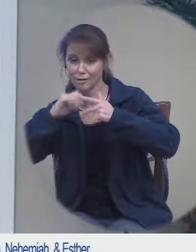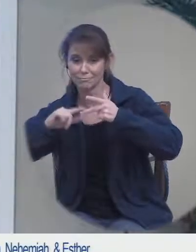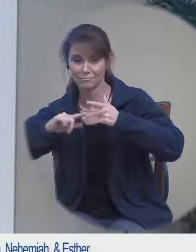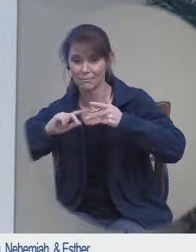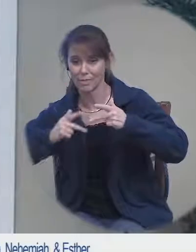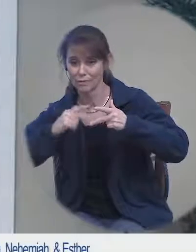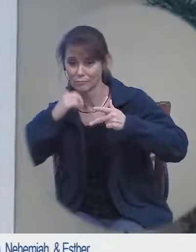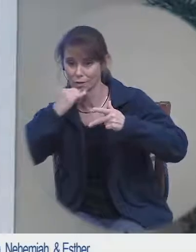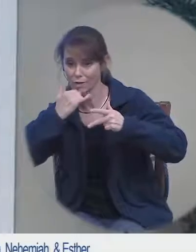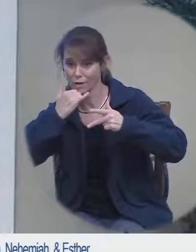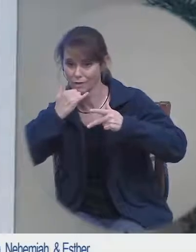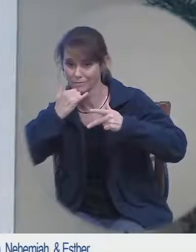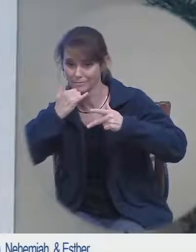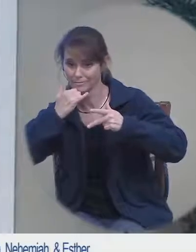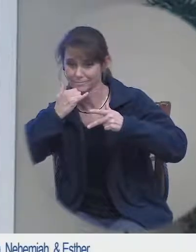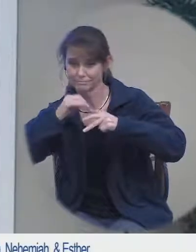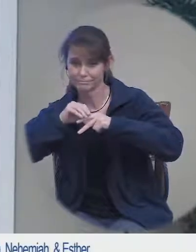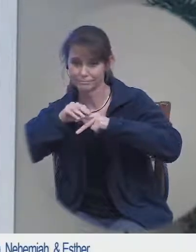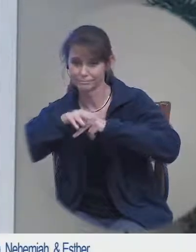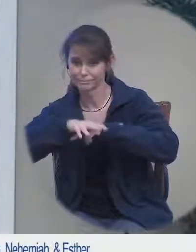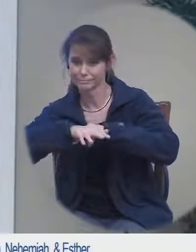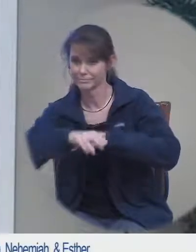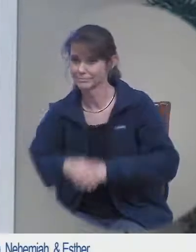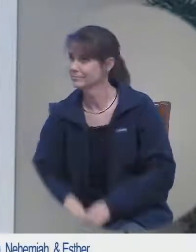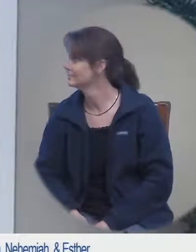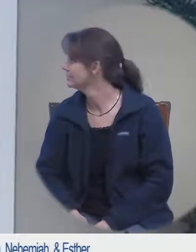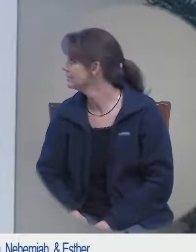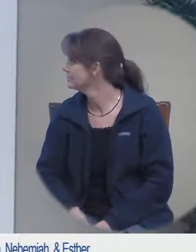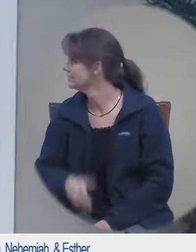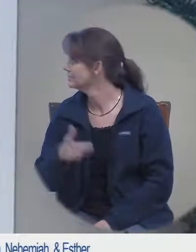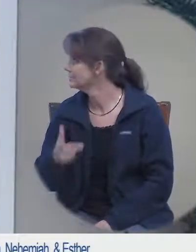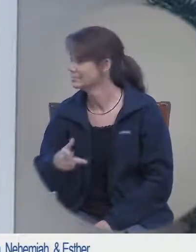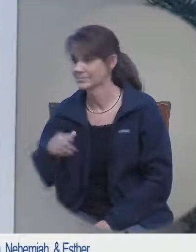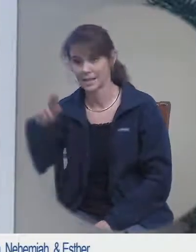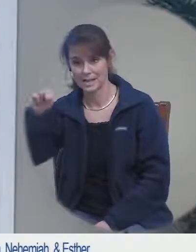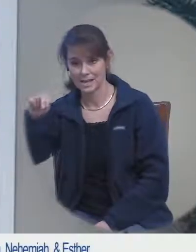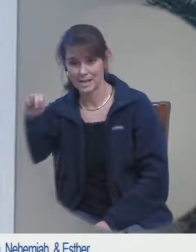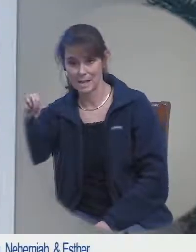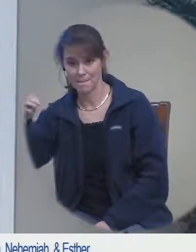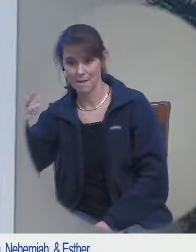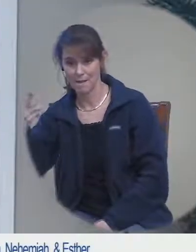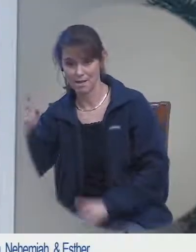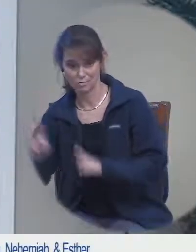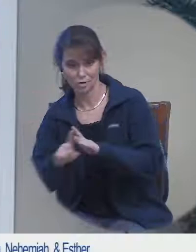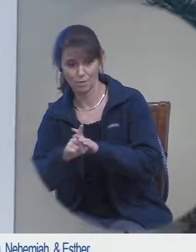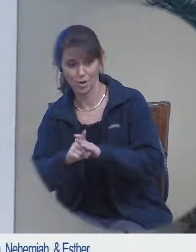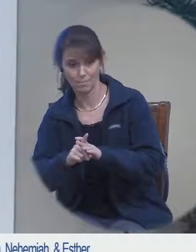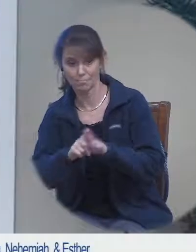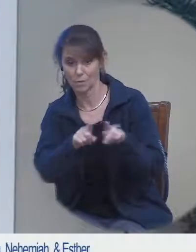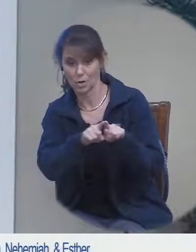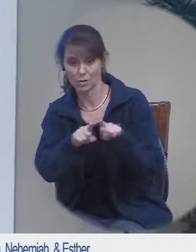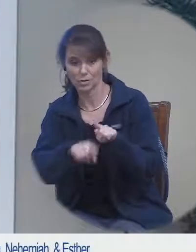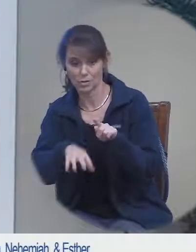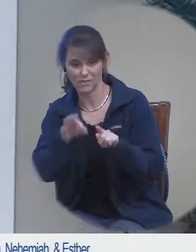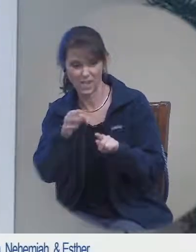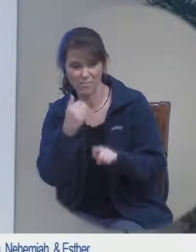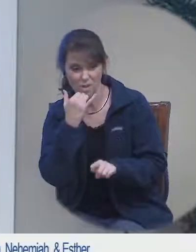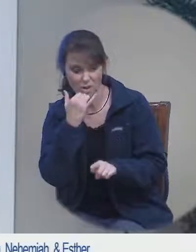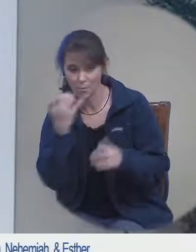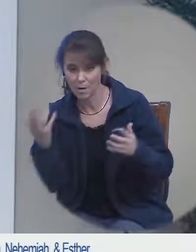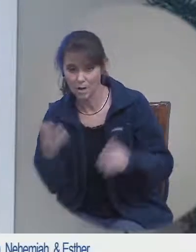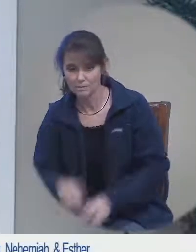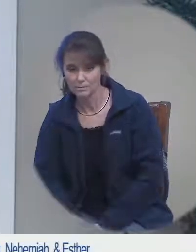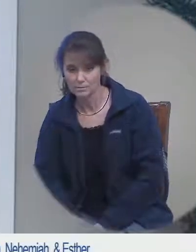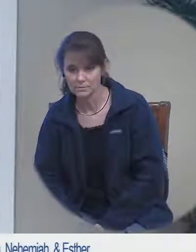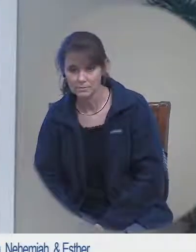comments. Then we have the dealings with the Sabbath, in really verses 15 through 22. And the Sabbath,